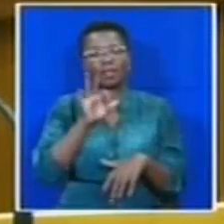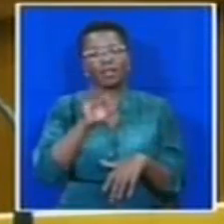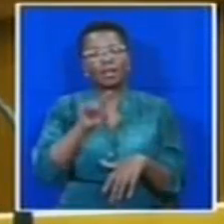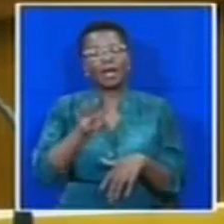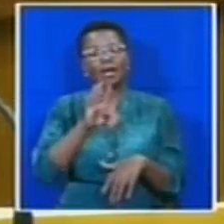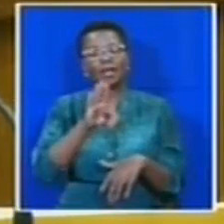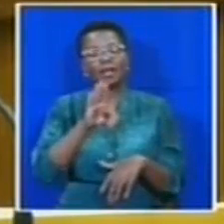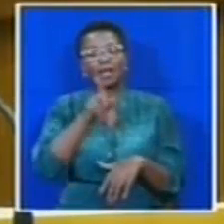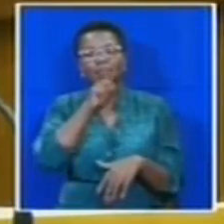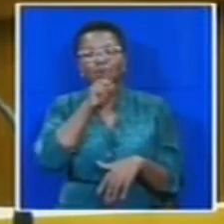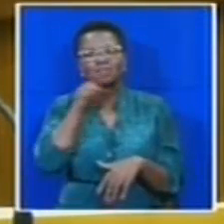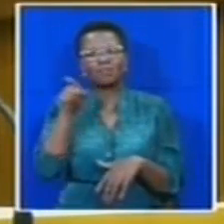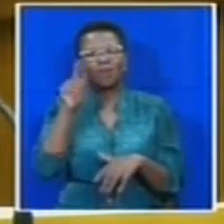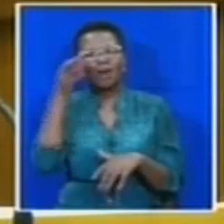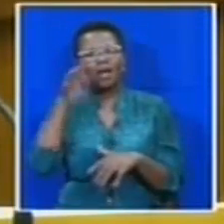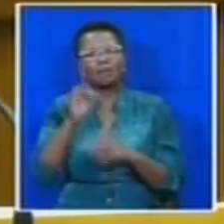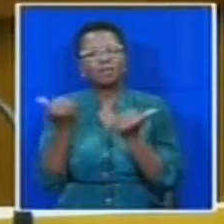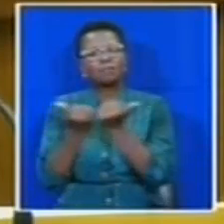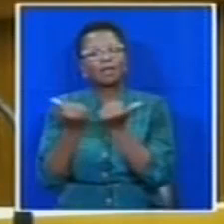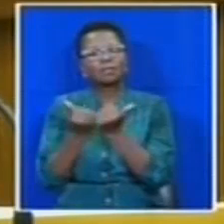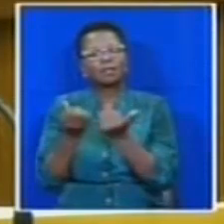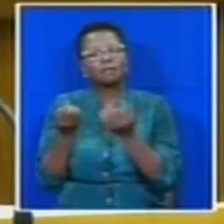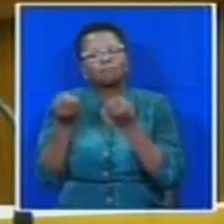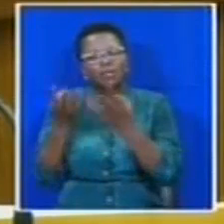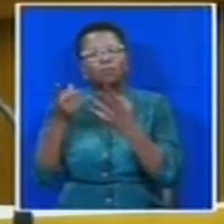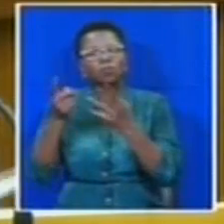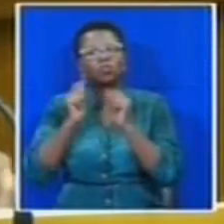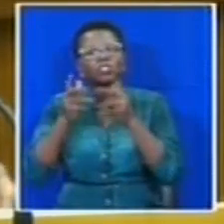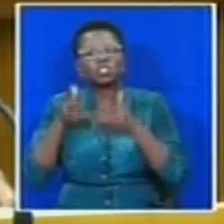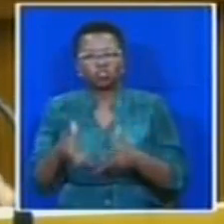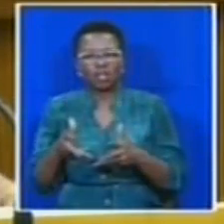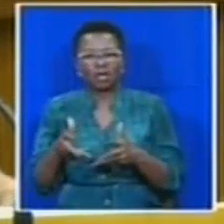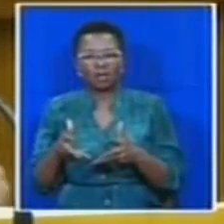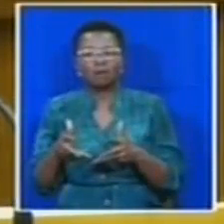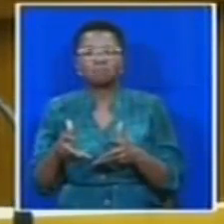Lushaka bursaries for future prospective teachers.